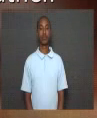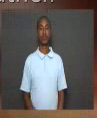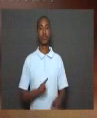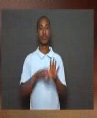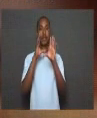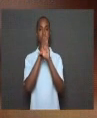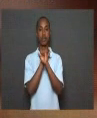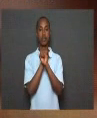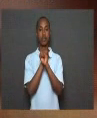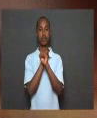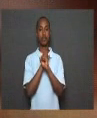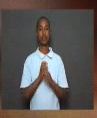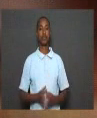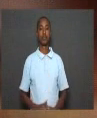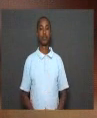Time's up.